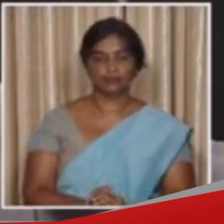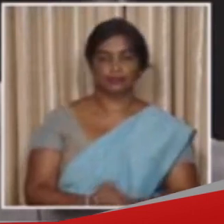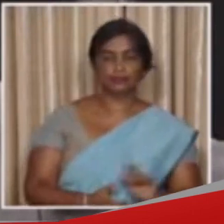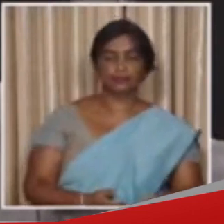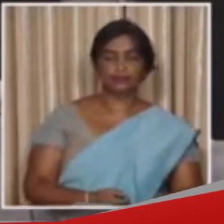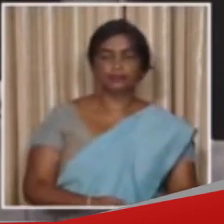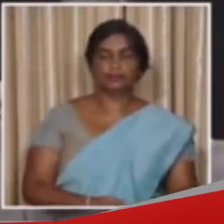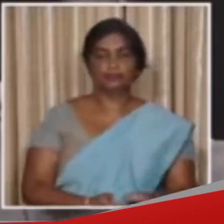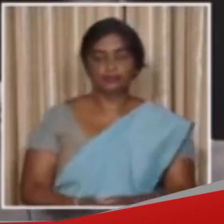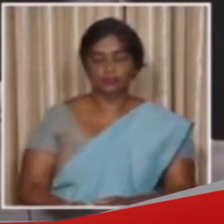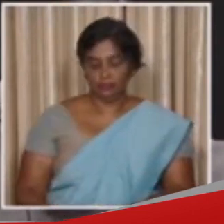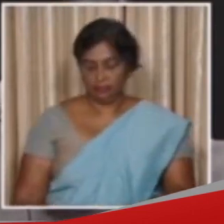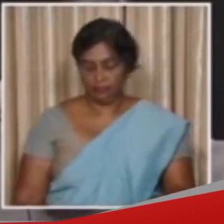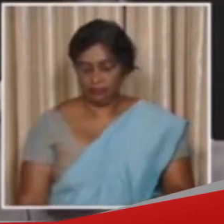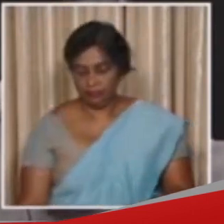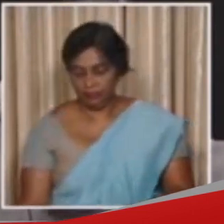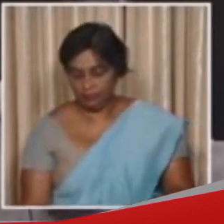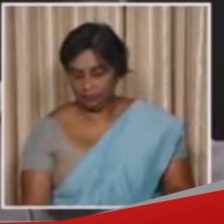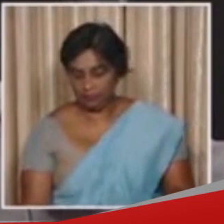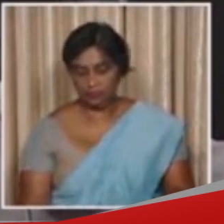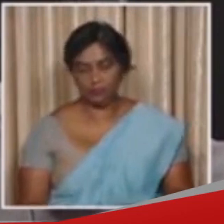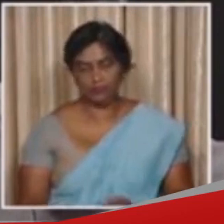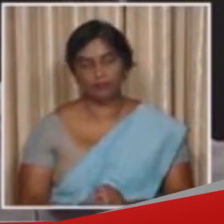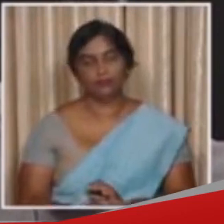486.1935 UGC allocation